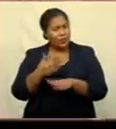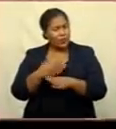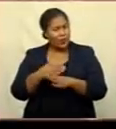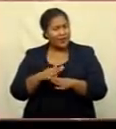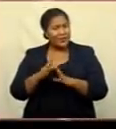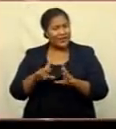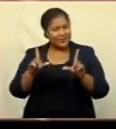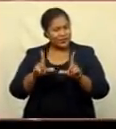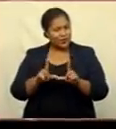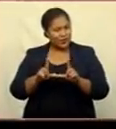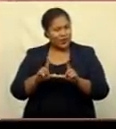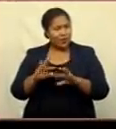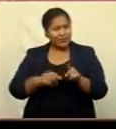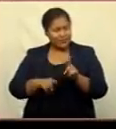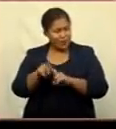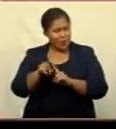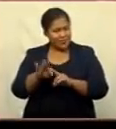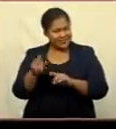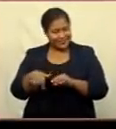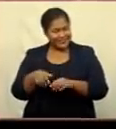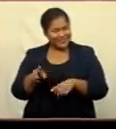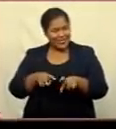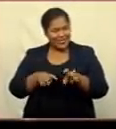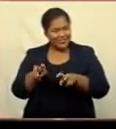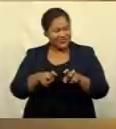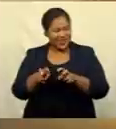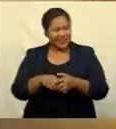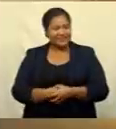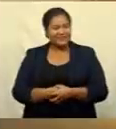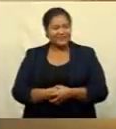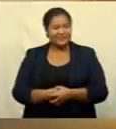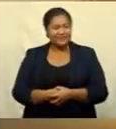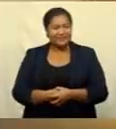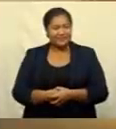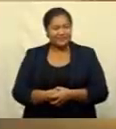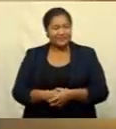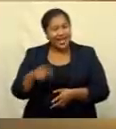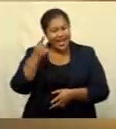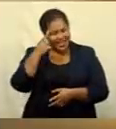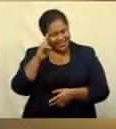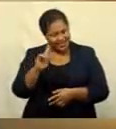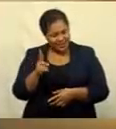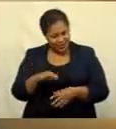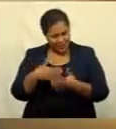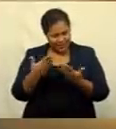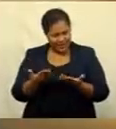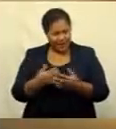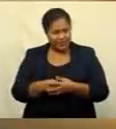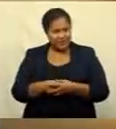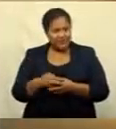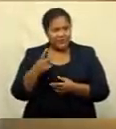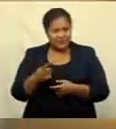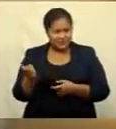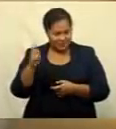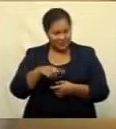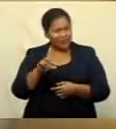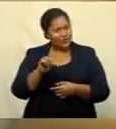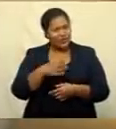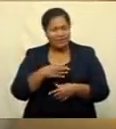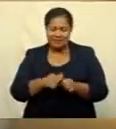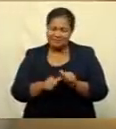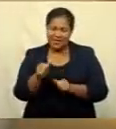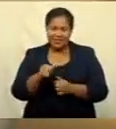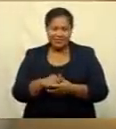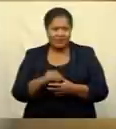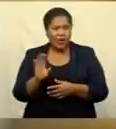most competitive events on the track. I think the end goal right now is just to get out here and do my best. That's always